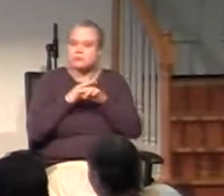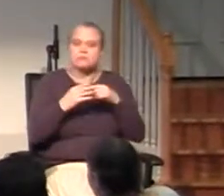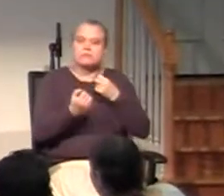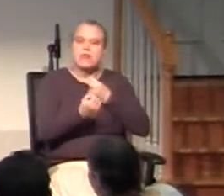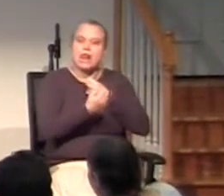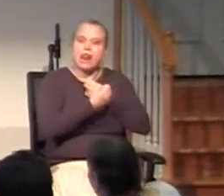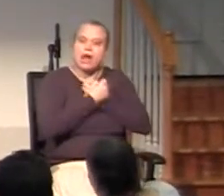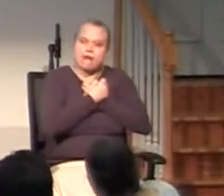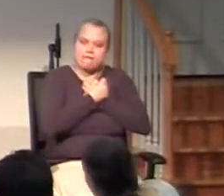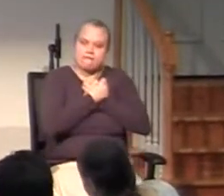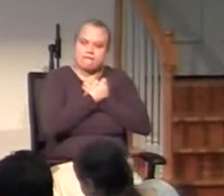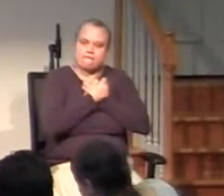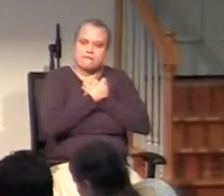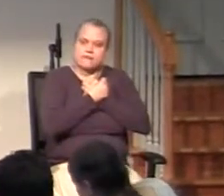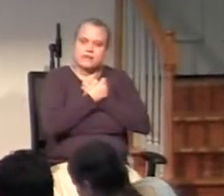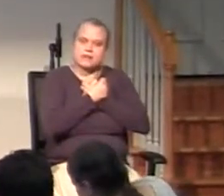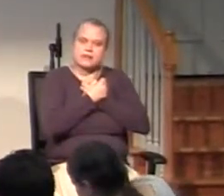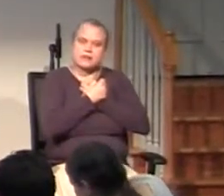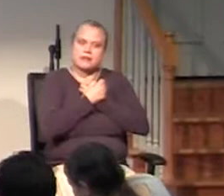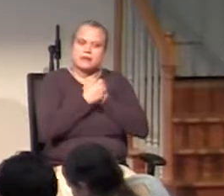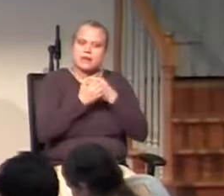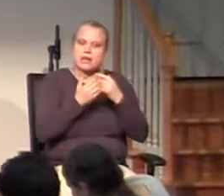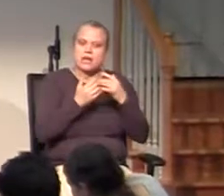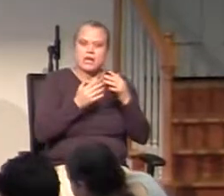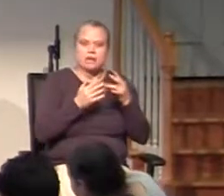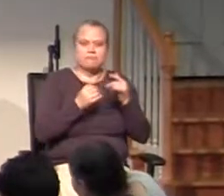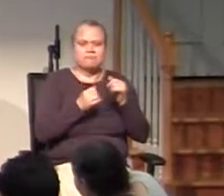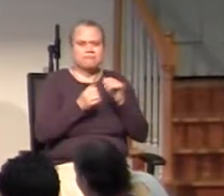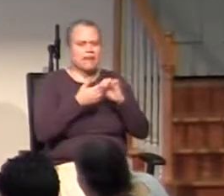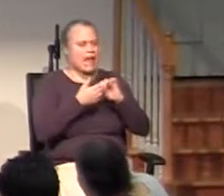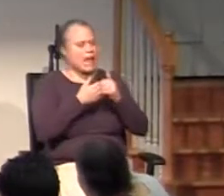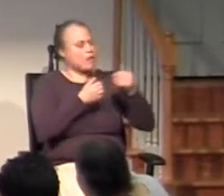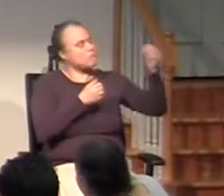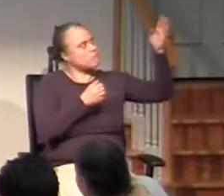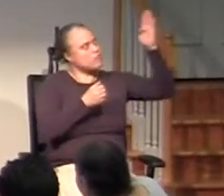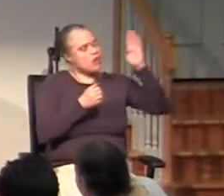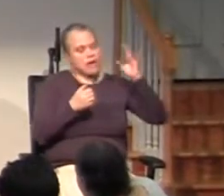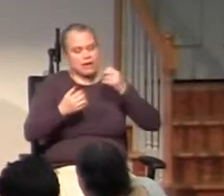love. What is the relationship between God and love?